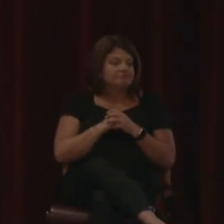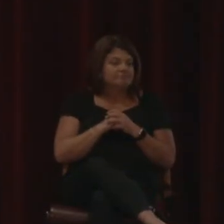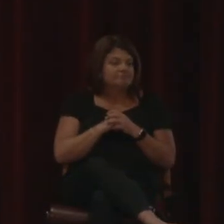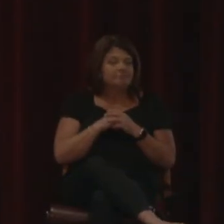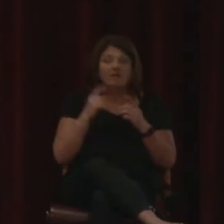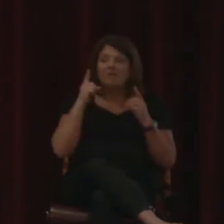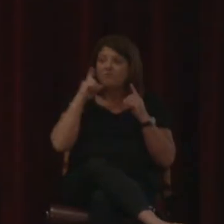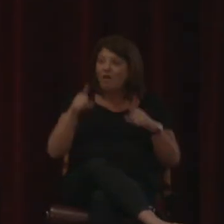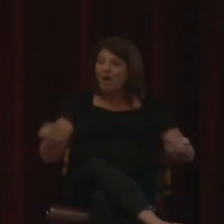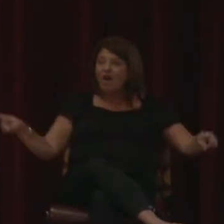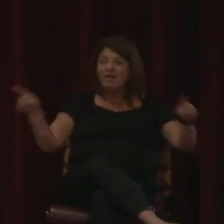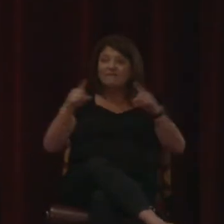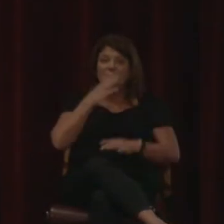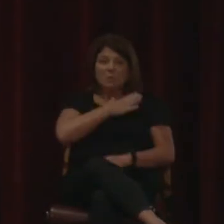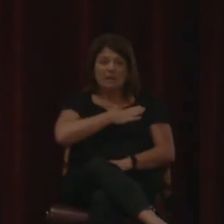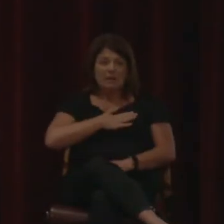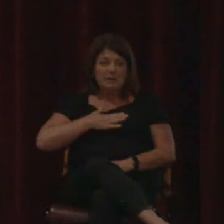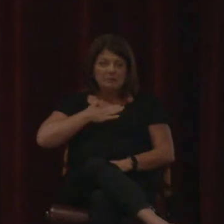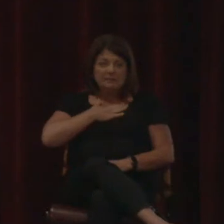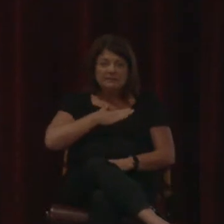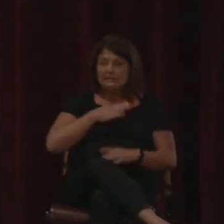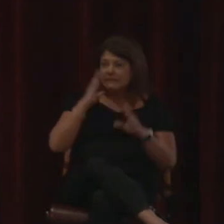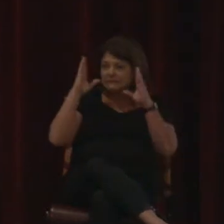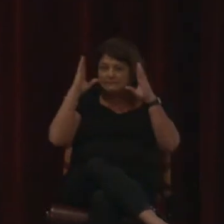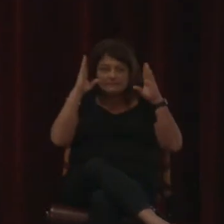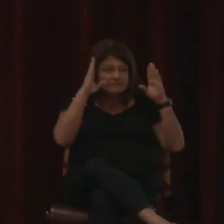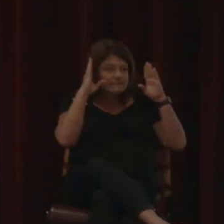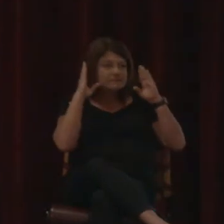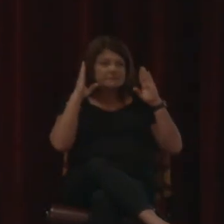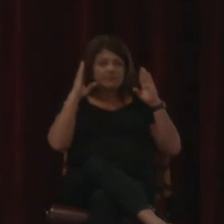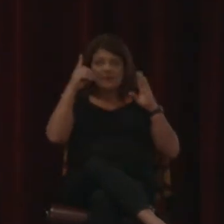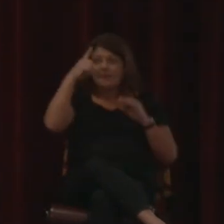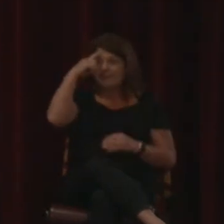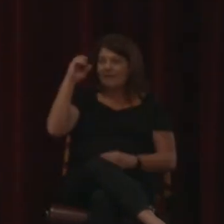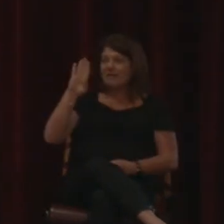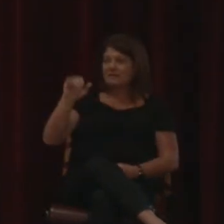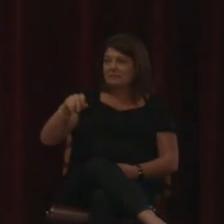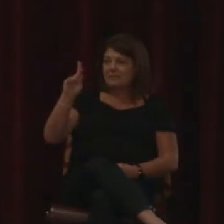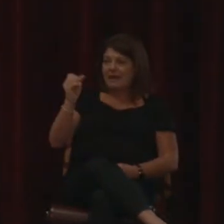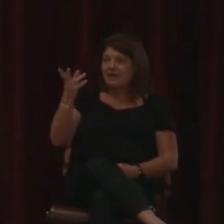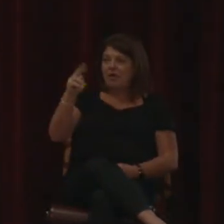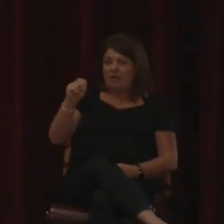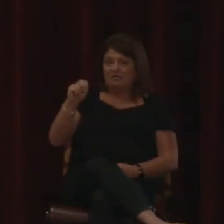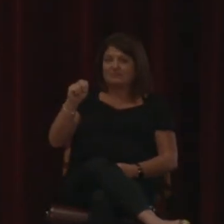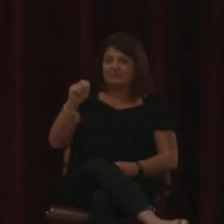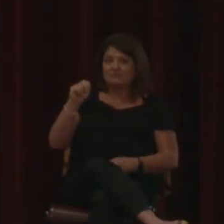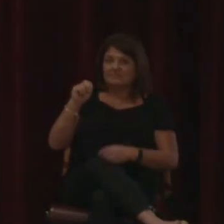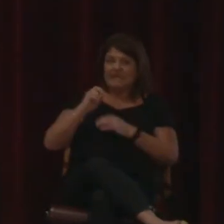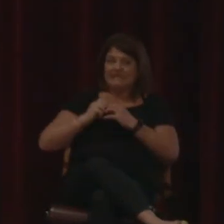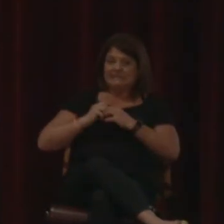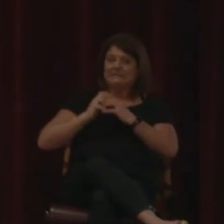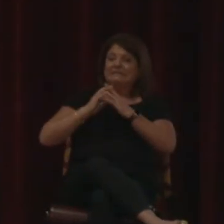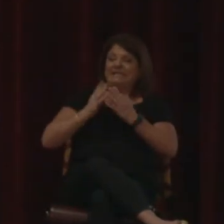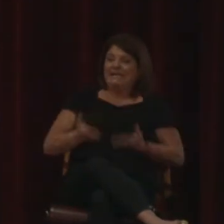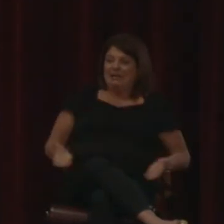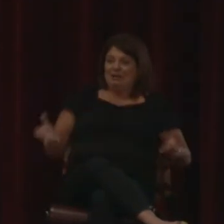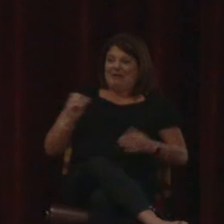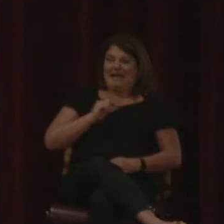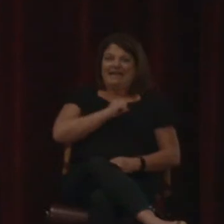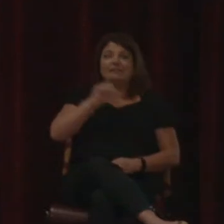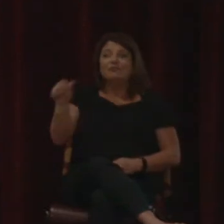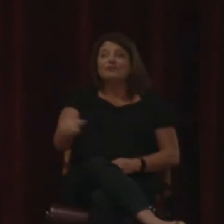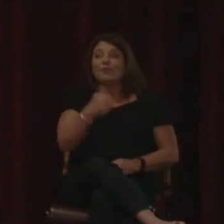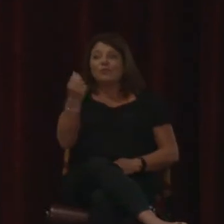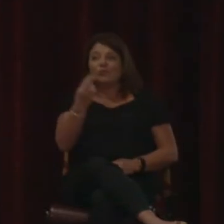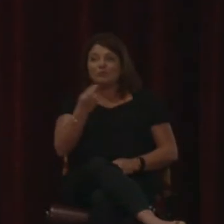of you, keep your ears open and your eyes open, because Bank On is starting here in Atlanta. So that's another resource that you can share